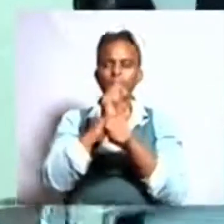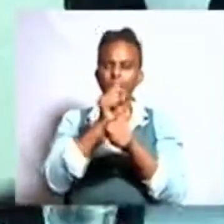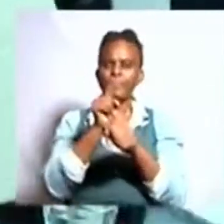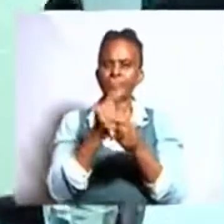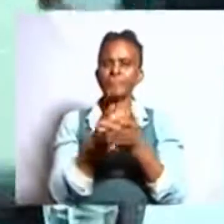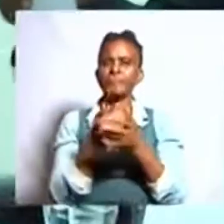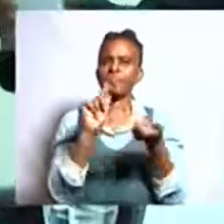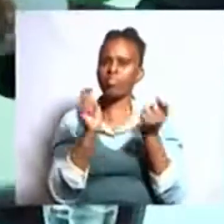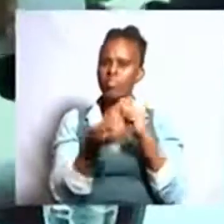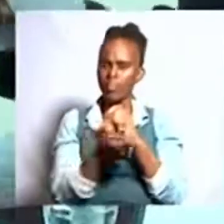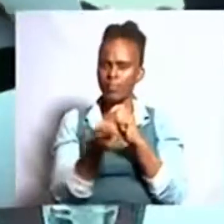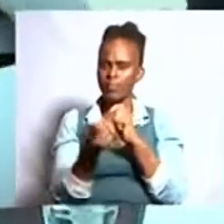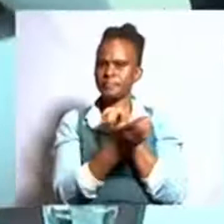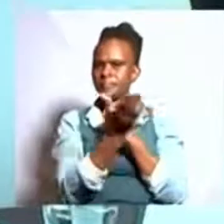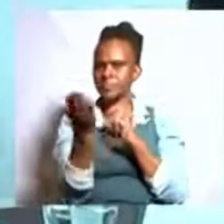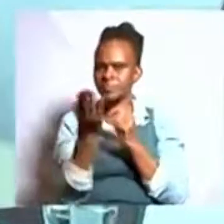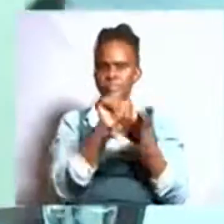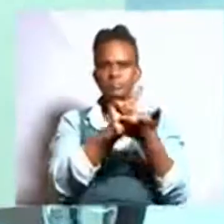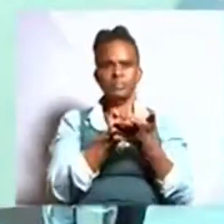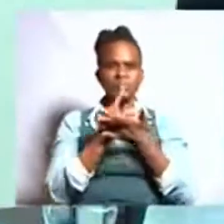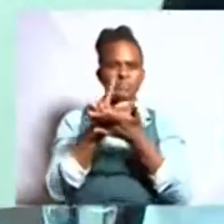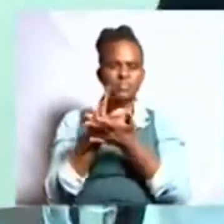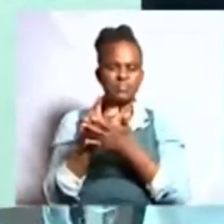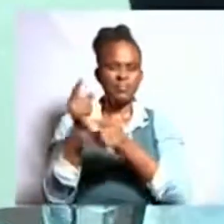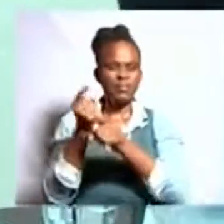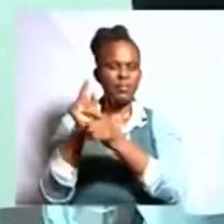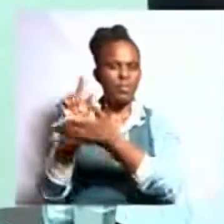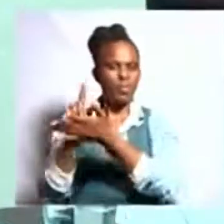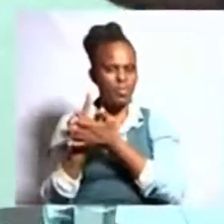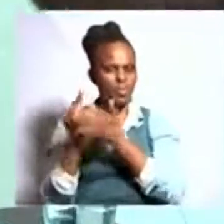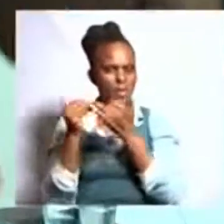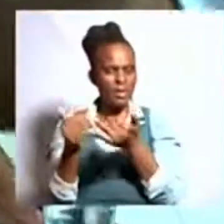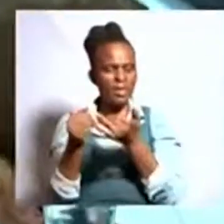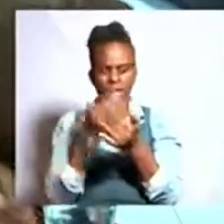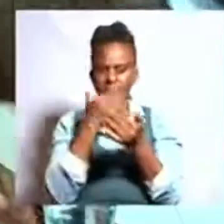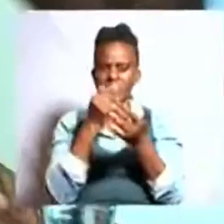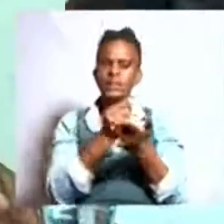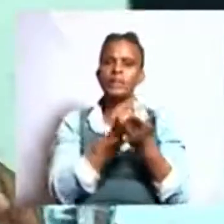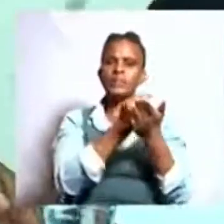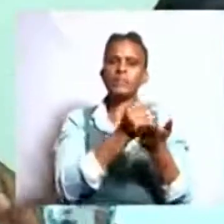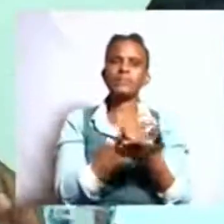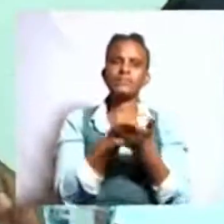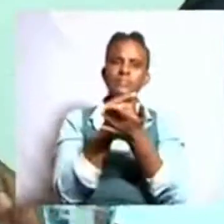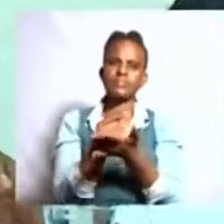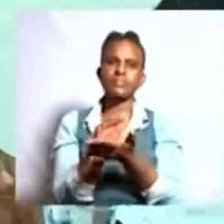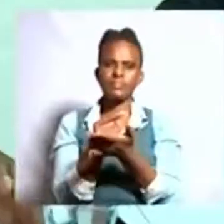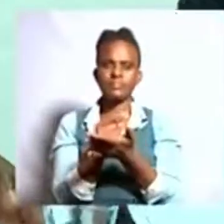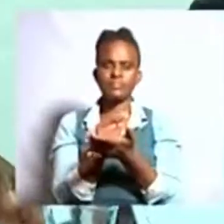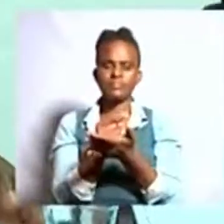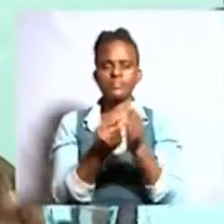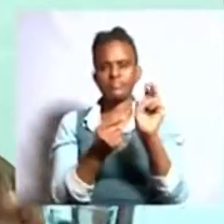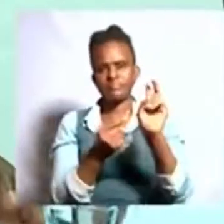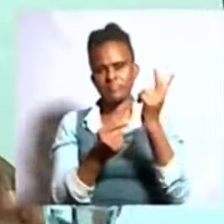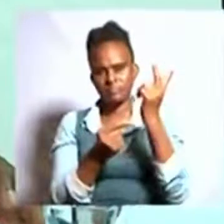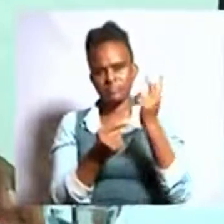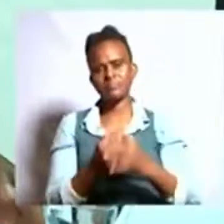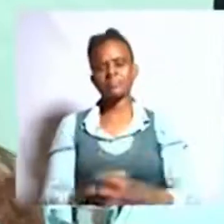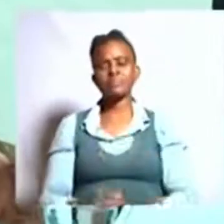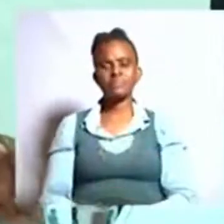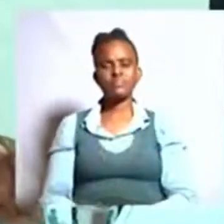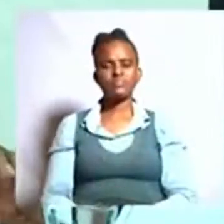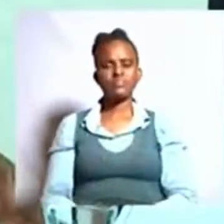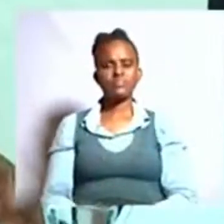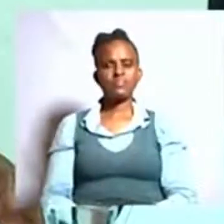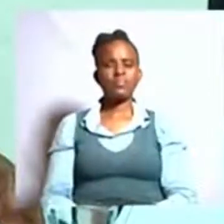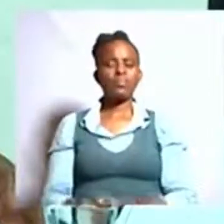conveyed these loans from loans to grants. Number two, it is